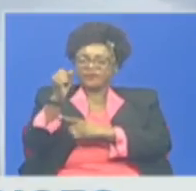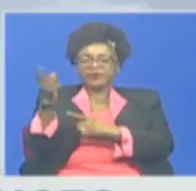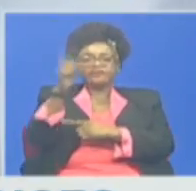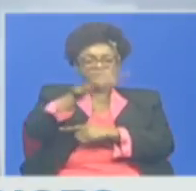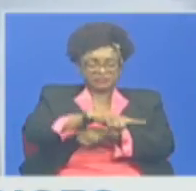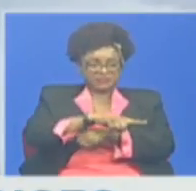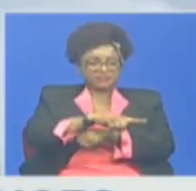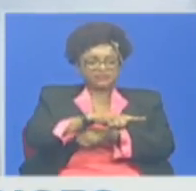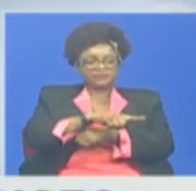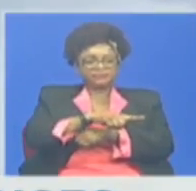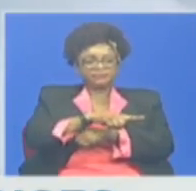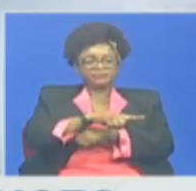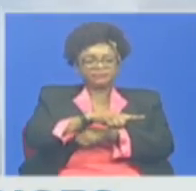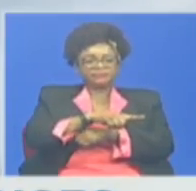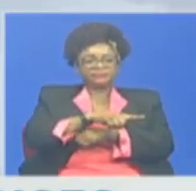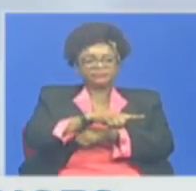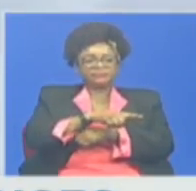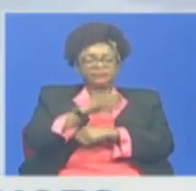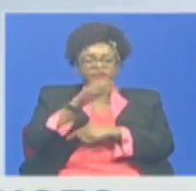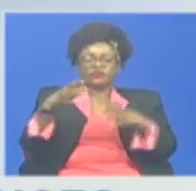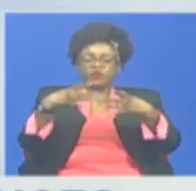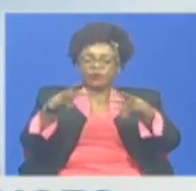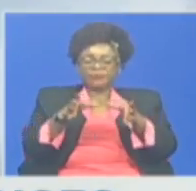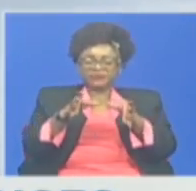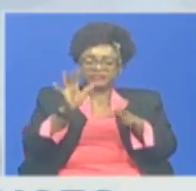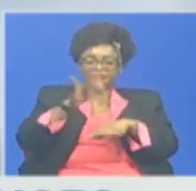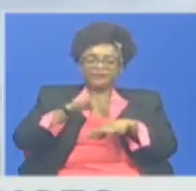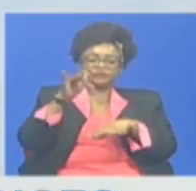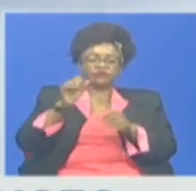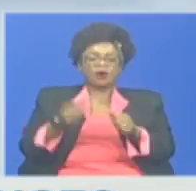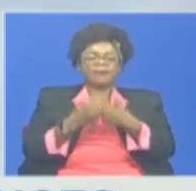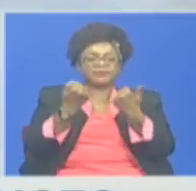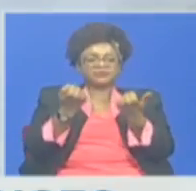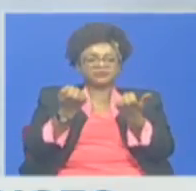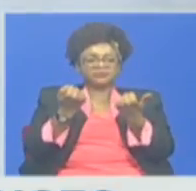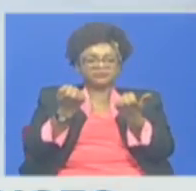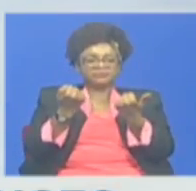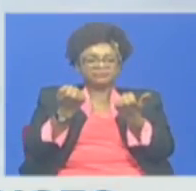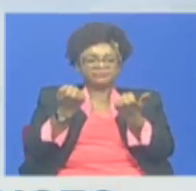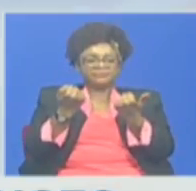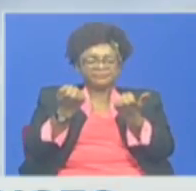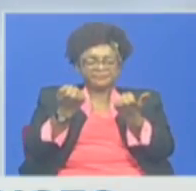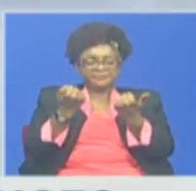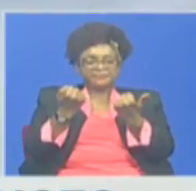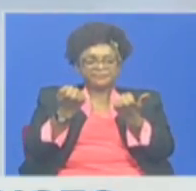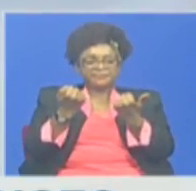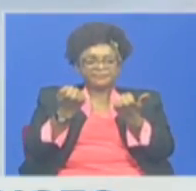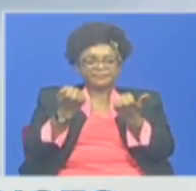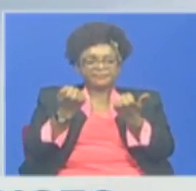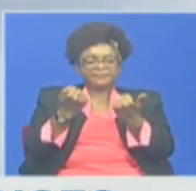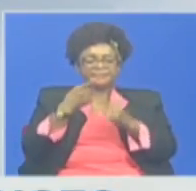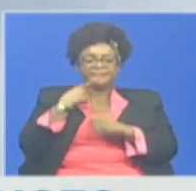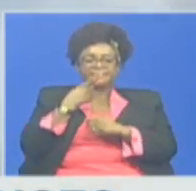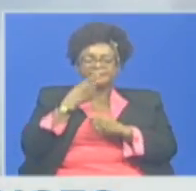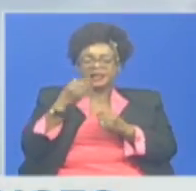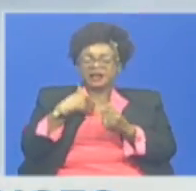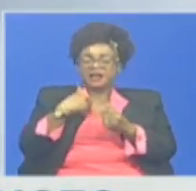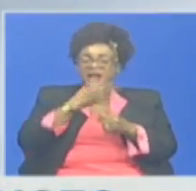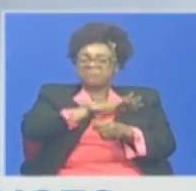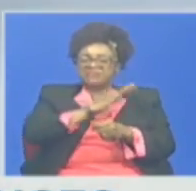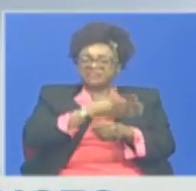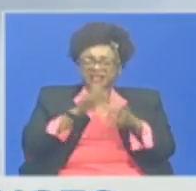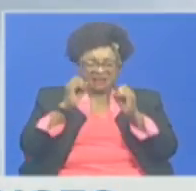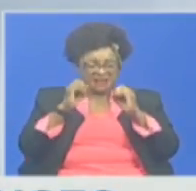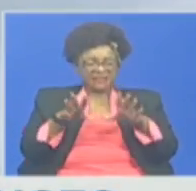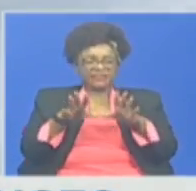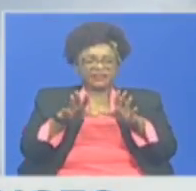ask me, for the community infection to happen. These guys said they didn't have the capacity to keep me there